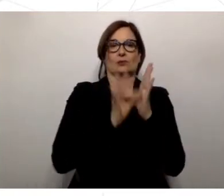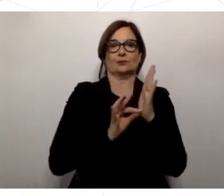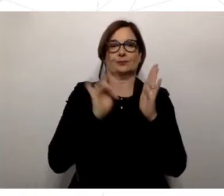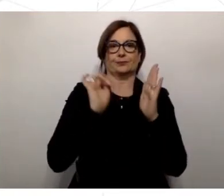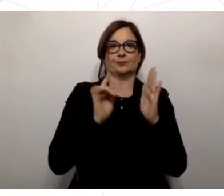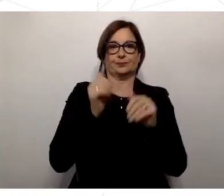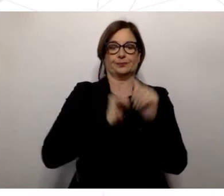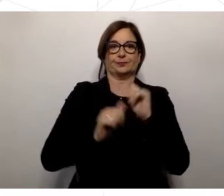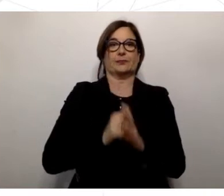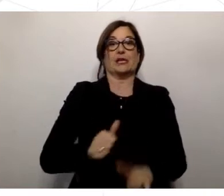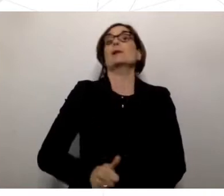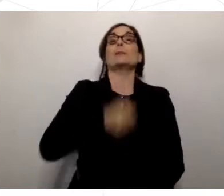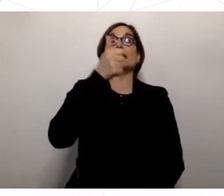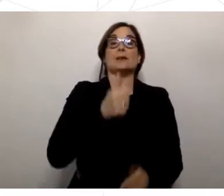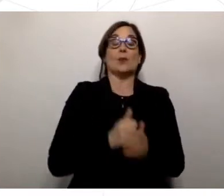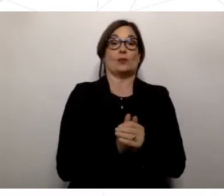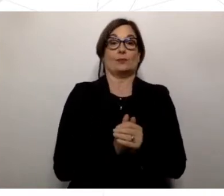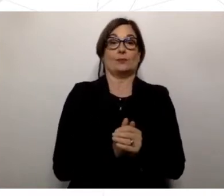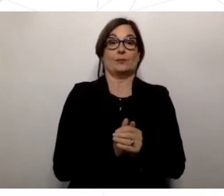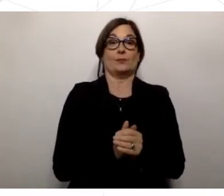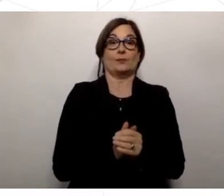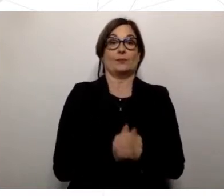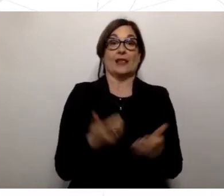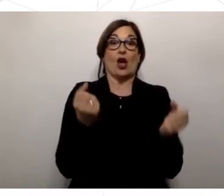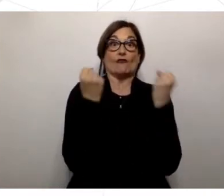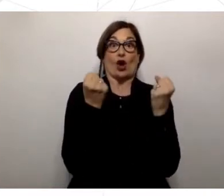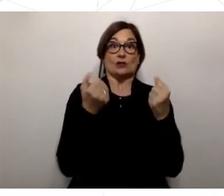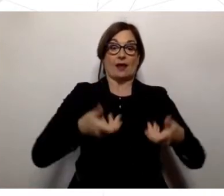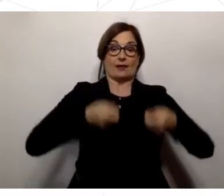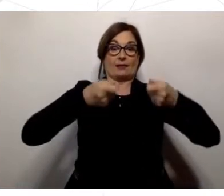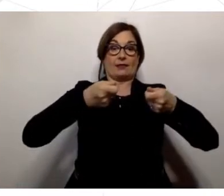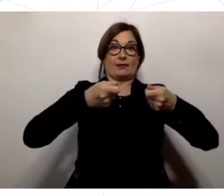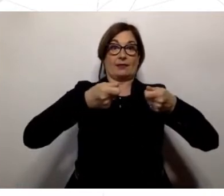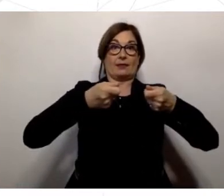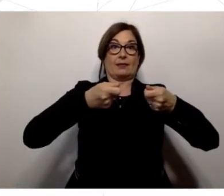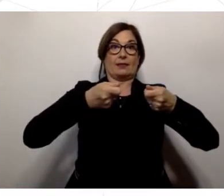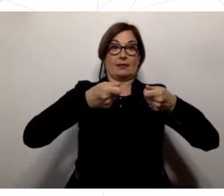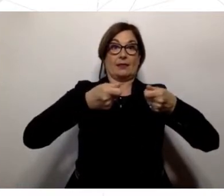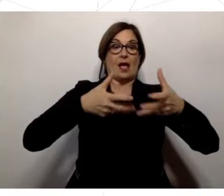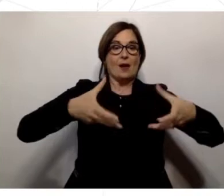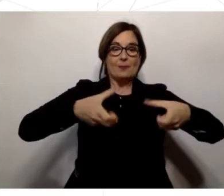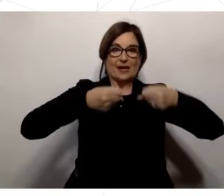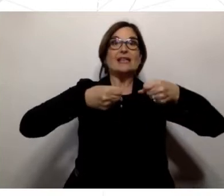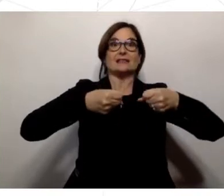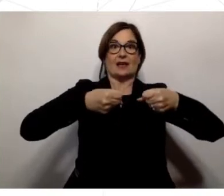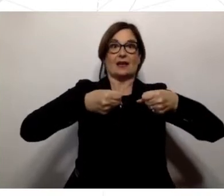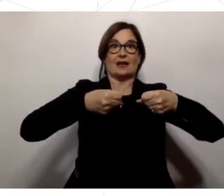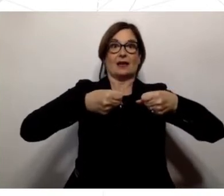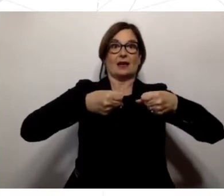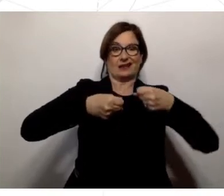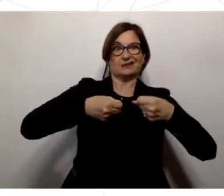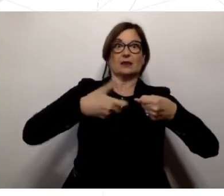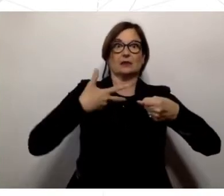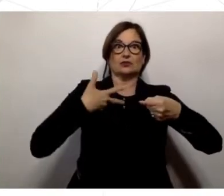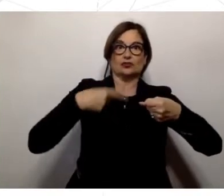of assumptions. The first one being that you have the strength to hold it, that you have the grip